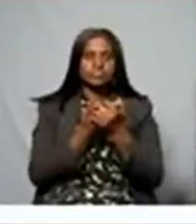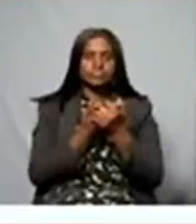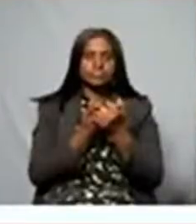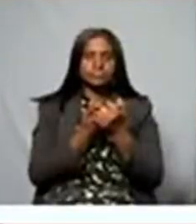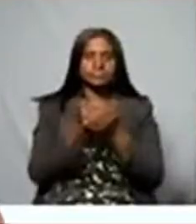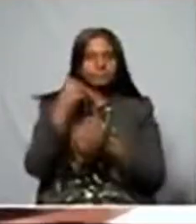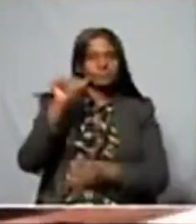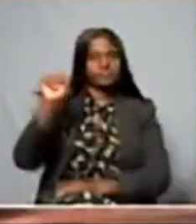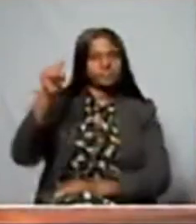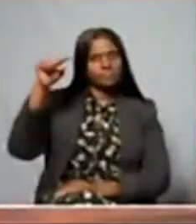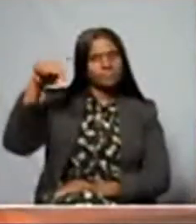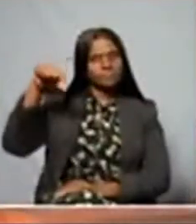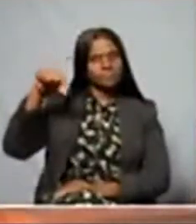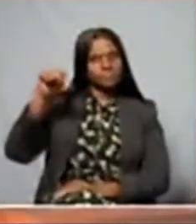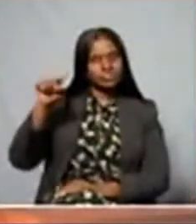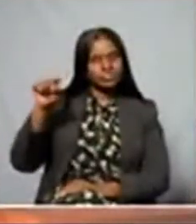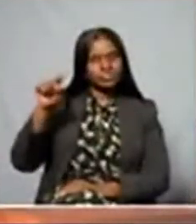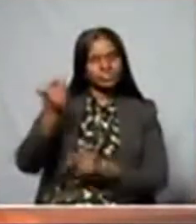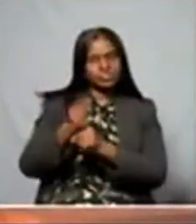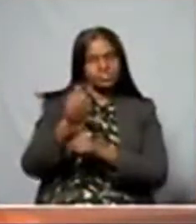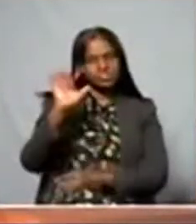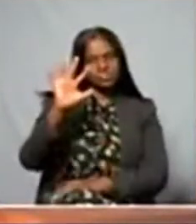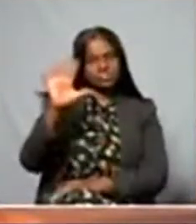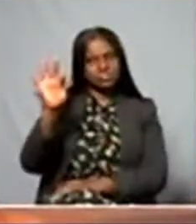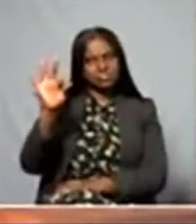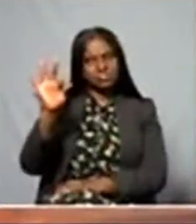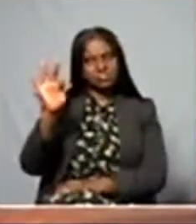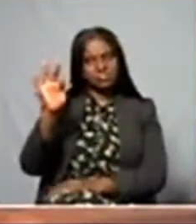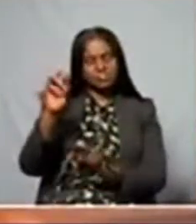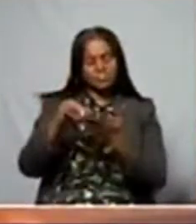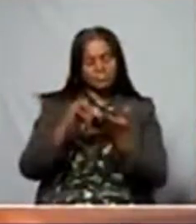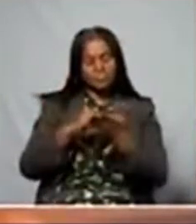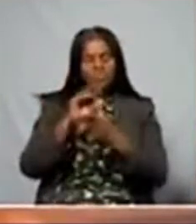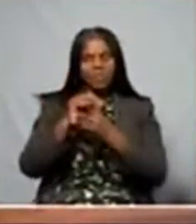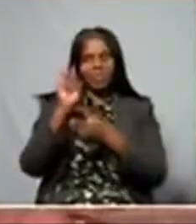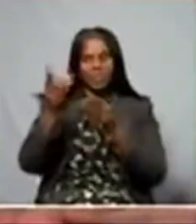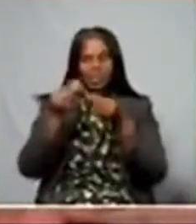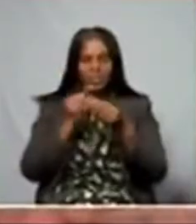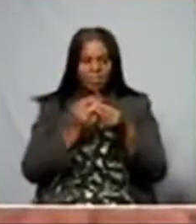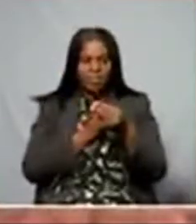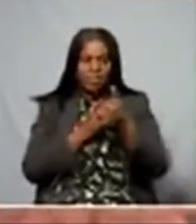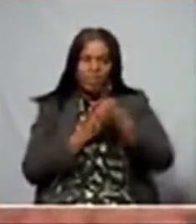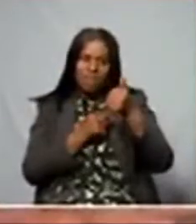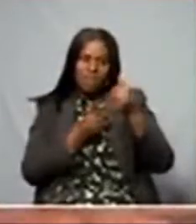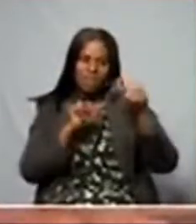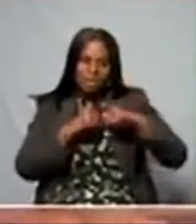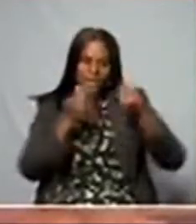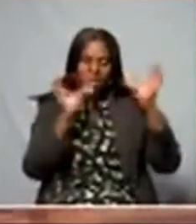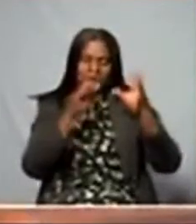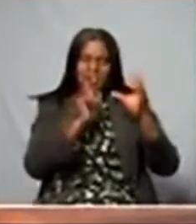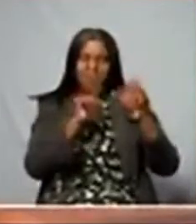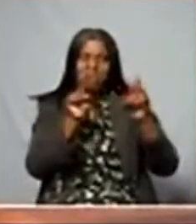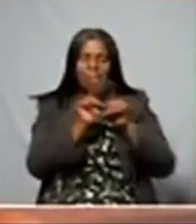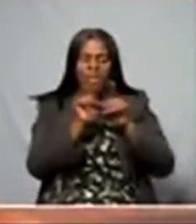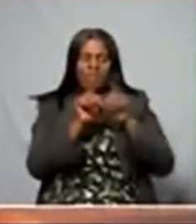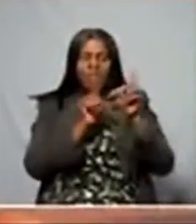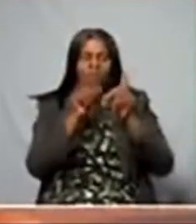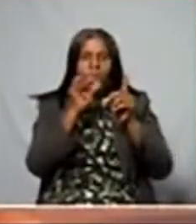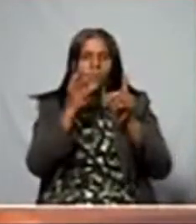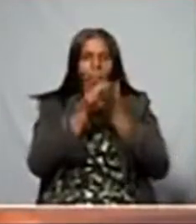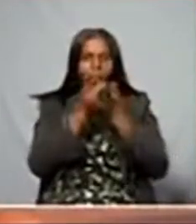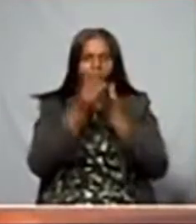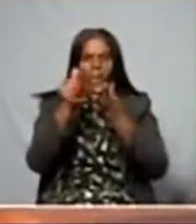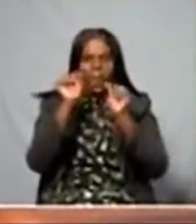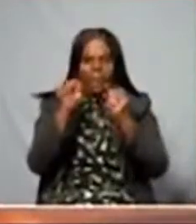for the first quarter, from the 59 million, well, maybe that will give us an understanding as a committee. Director of Finance, you are